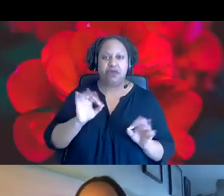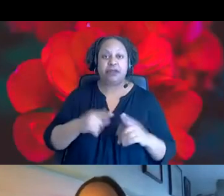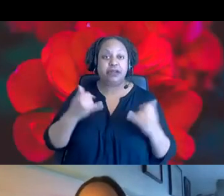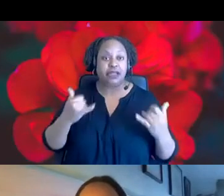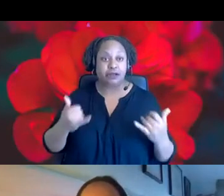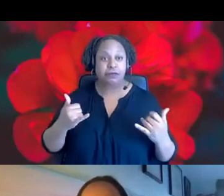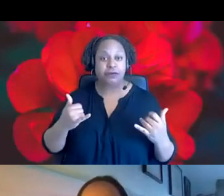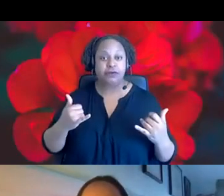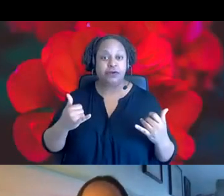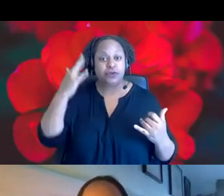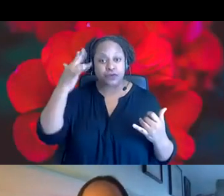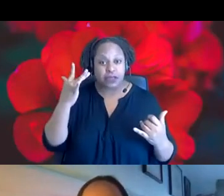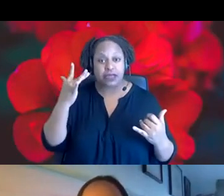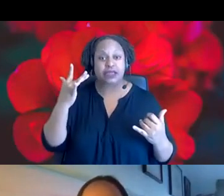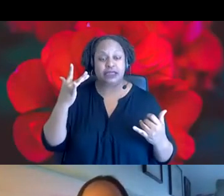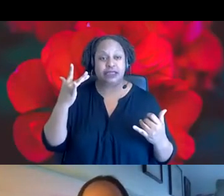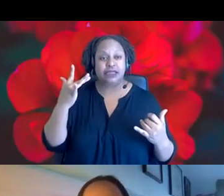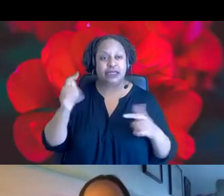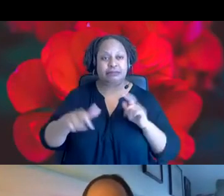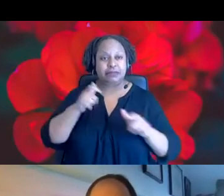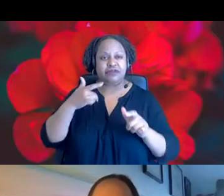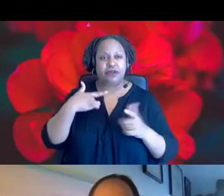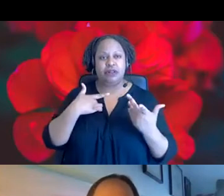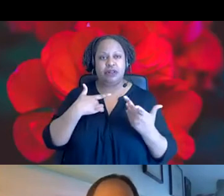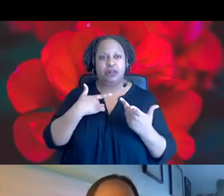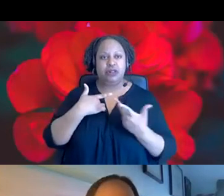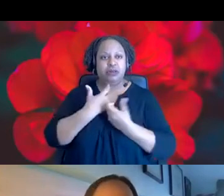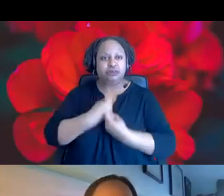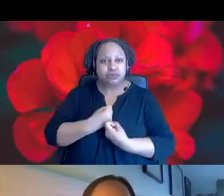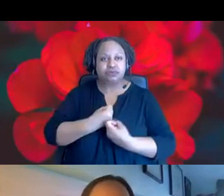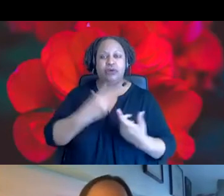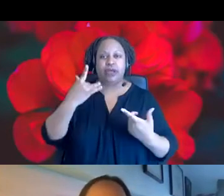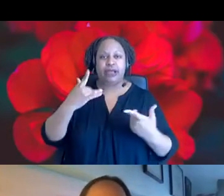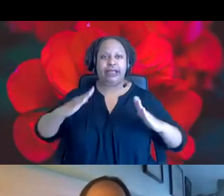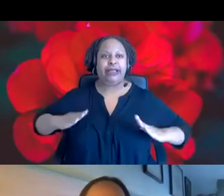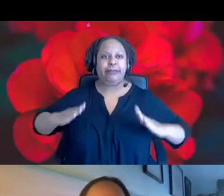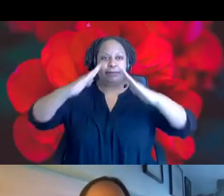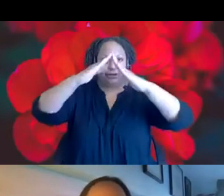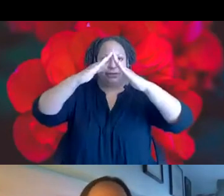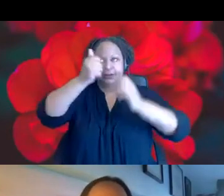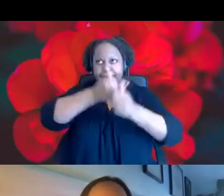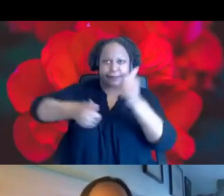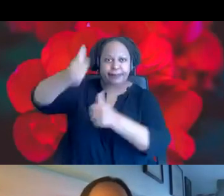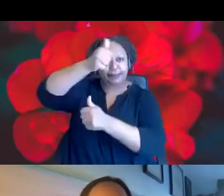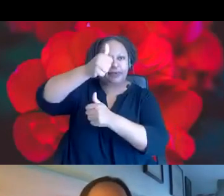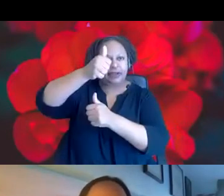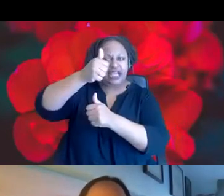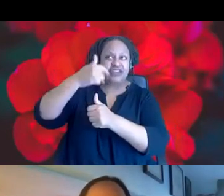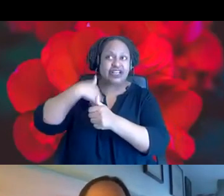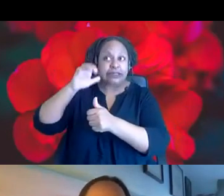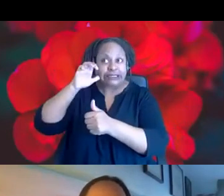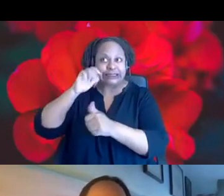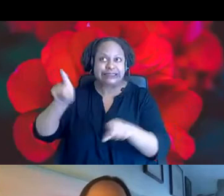holding us back is that pyramid and thinking that we have to keep listening to the same bosses who